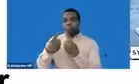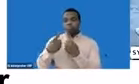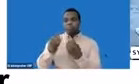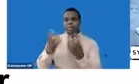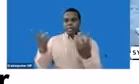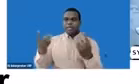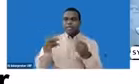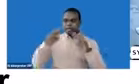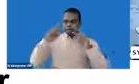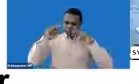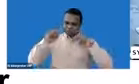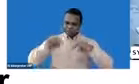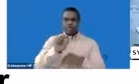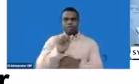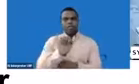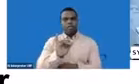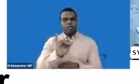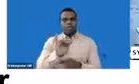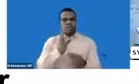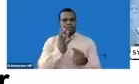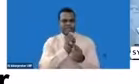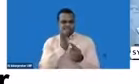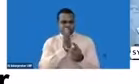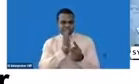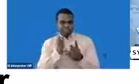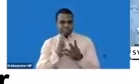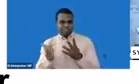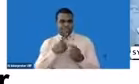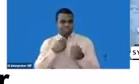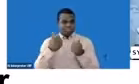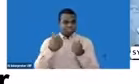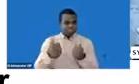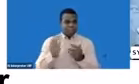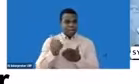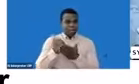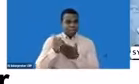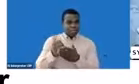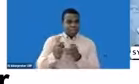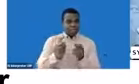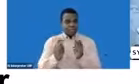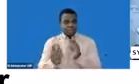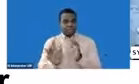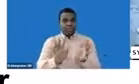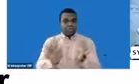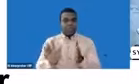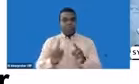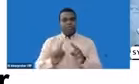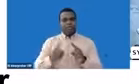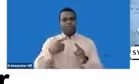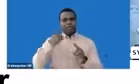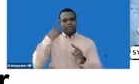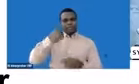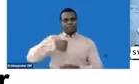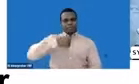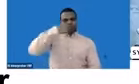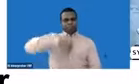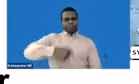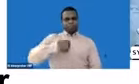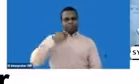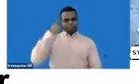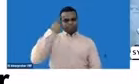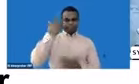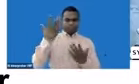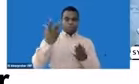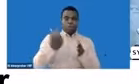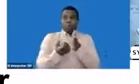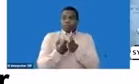AI, but we need to be careful. AI will just take out the bad things from internet as it is now,